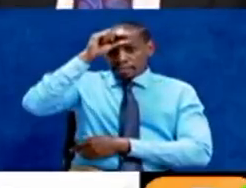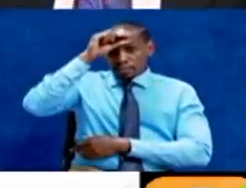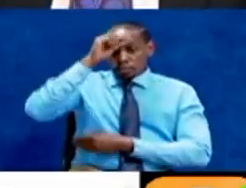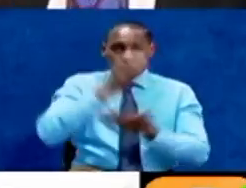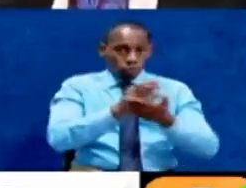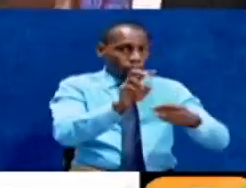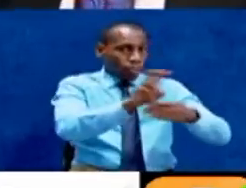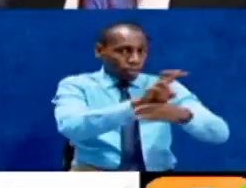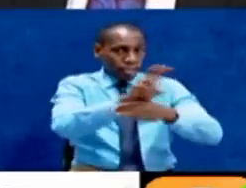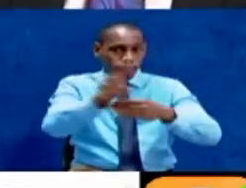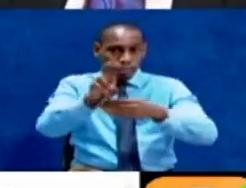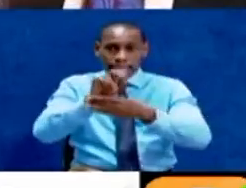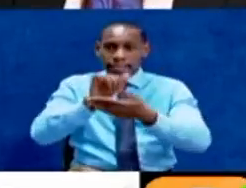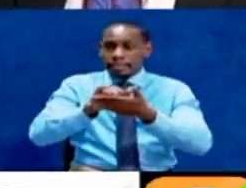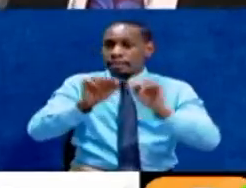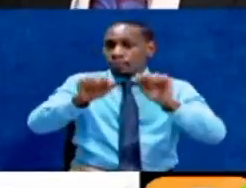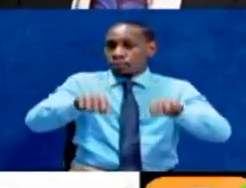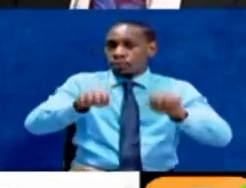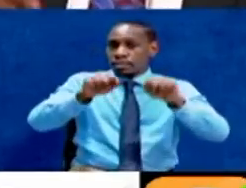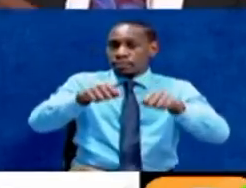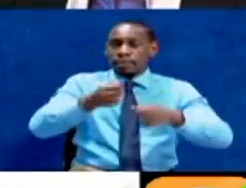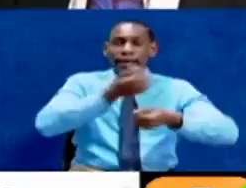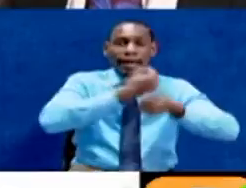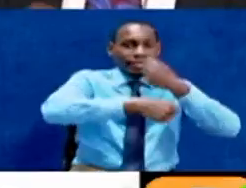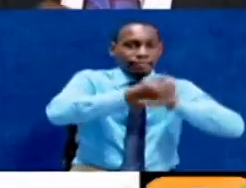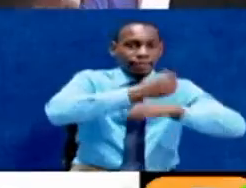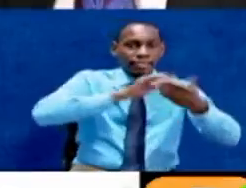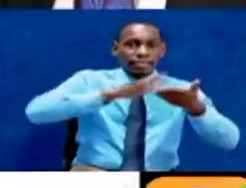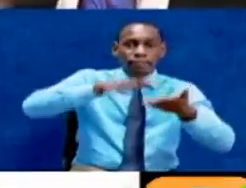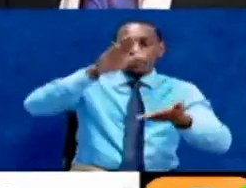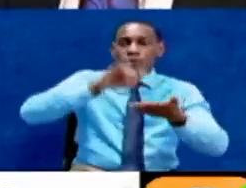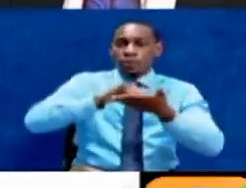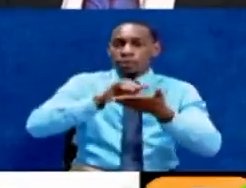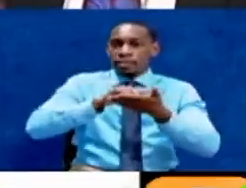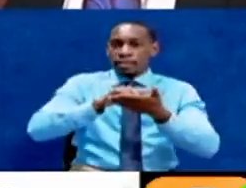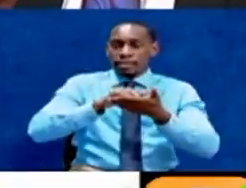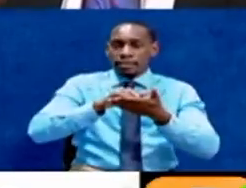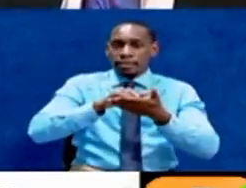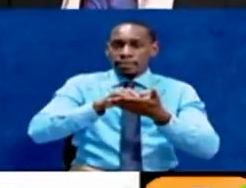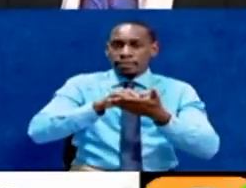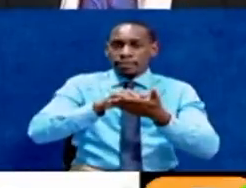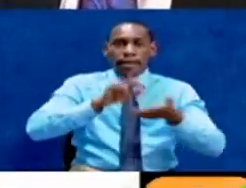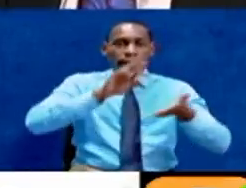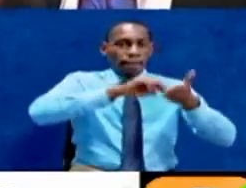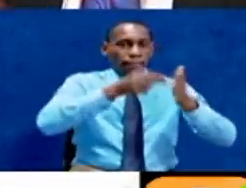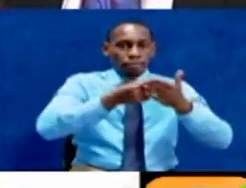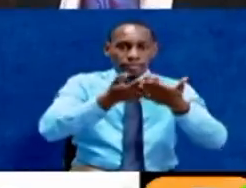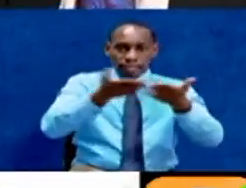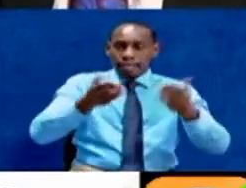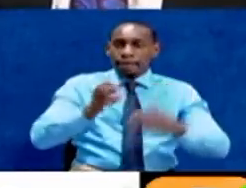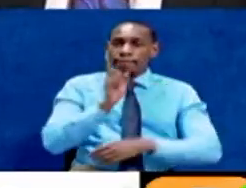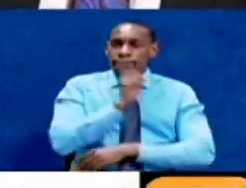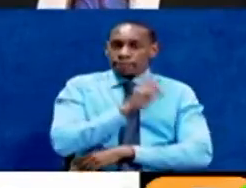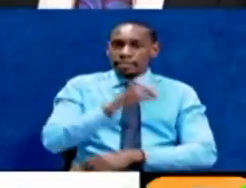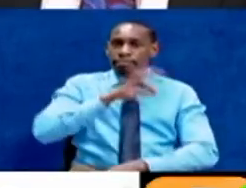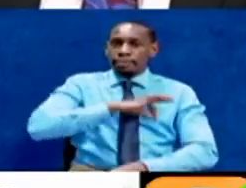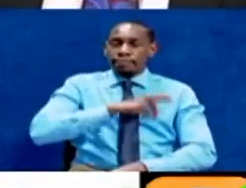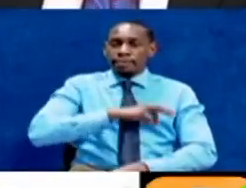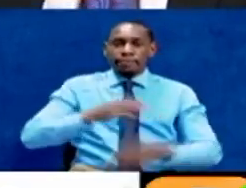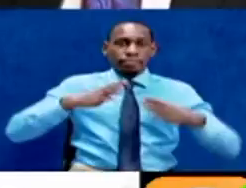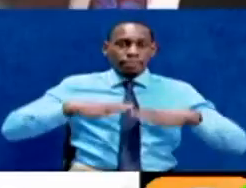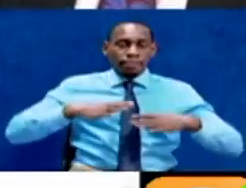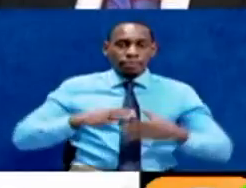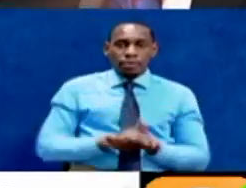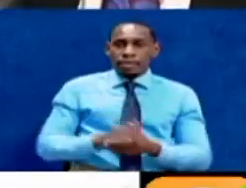to check, so that at least they can become more proactive in ensuring that those projects are completed for the benefit of the